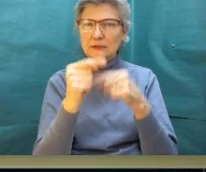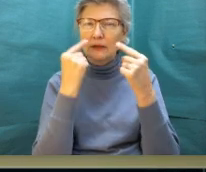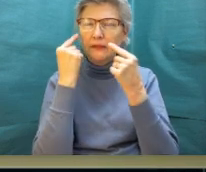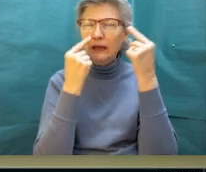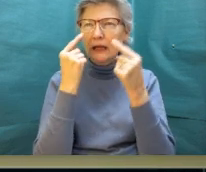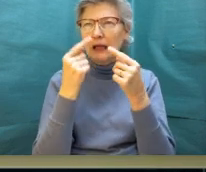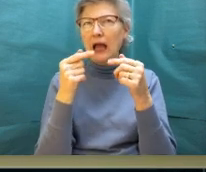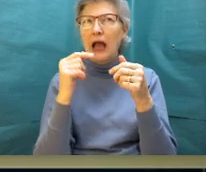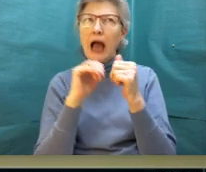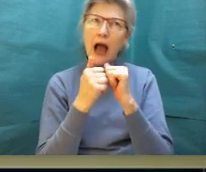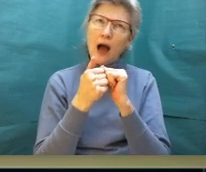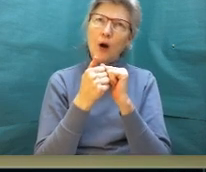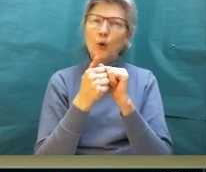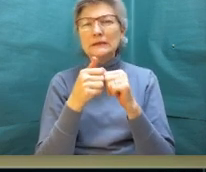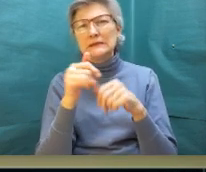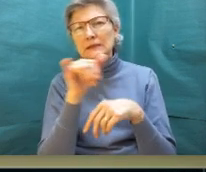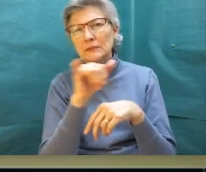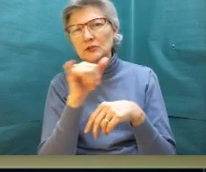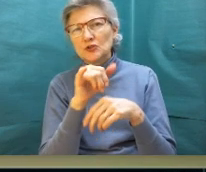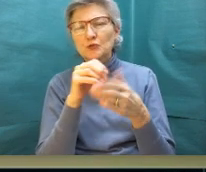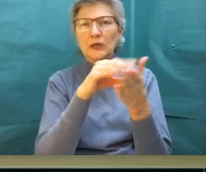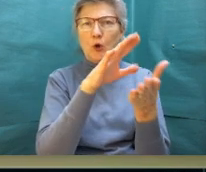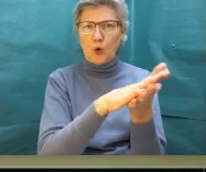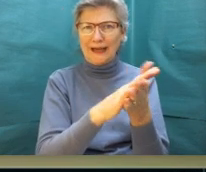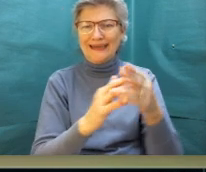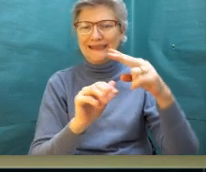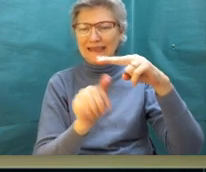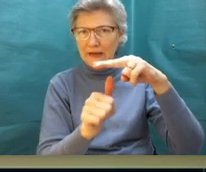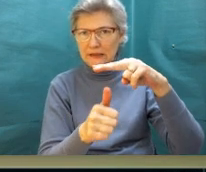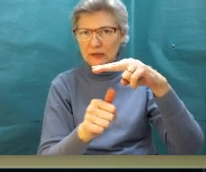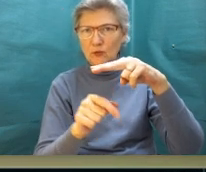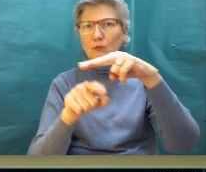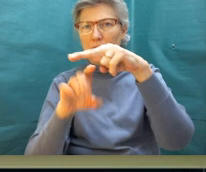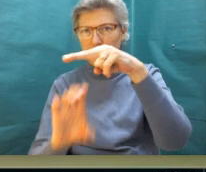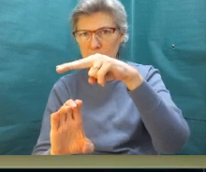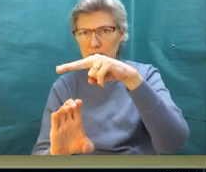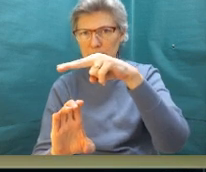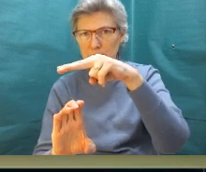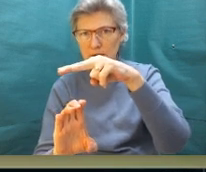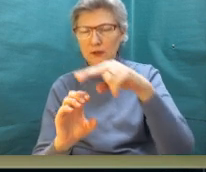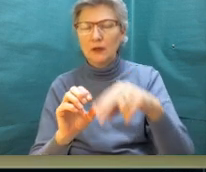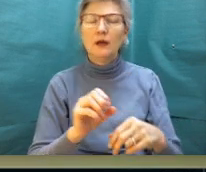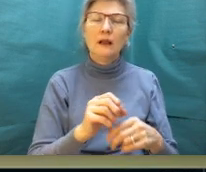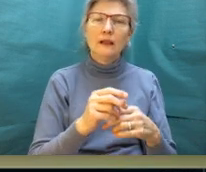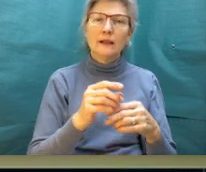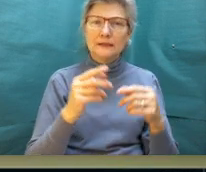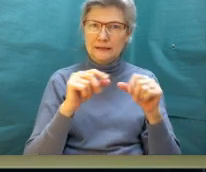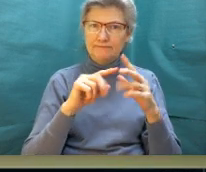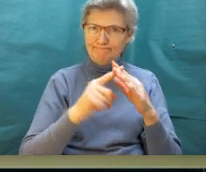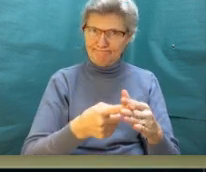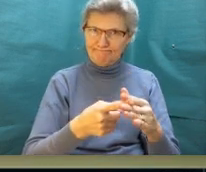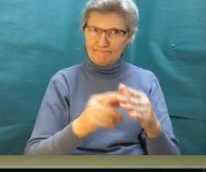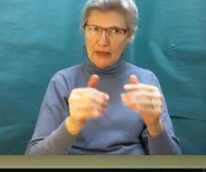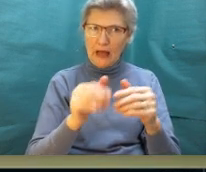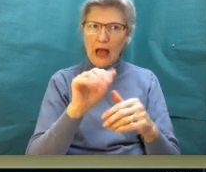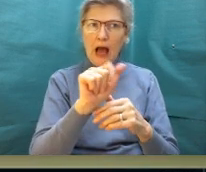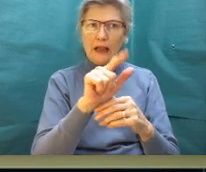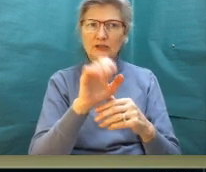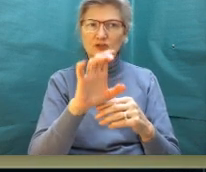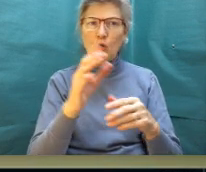way, how is this similar to recording tenths or hundredths? Let's begin. Alicia won